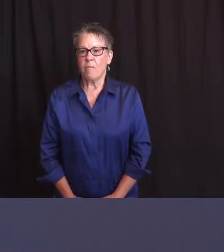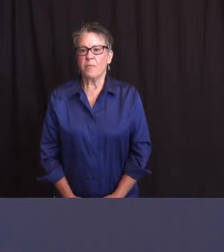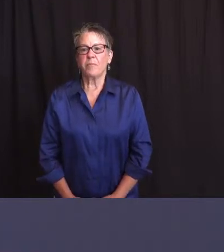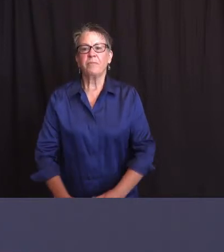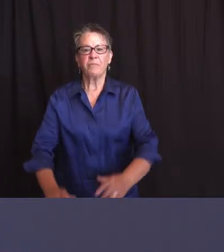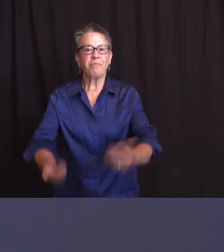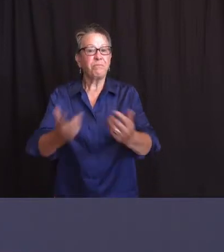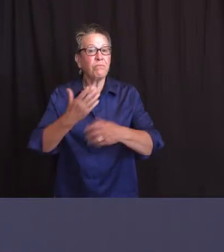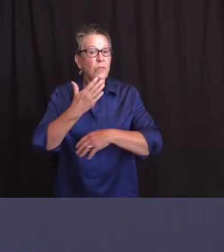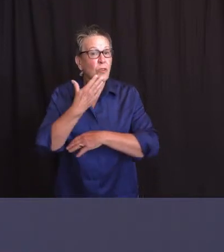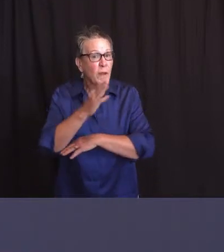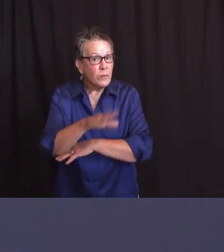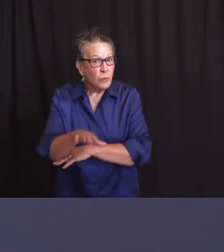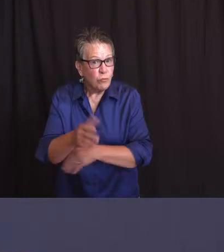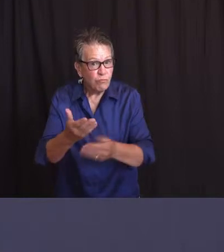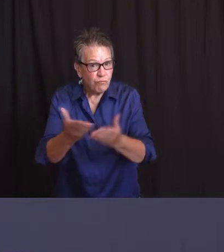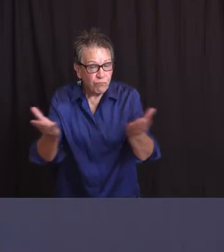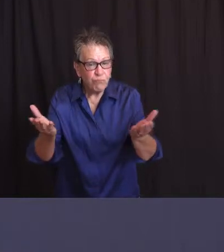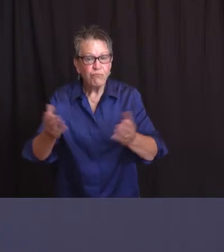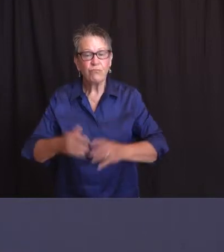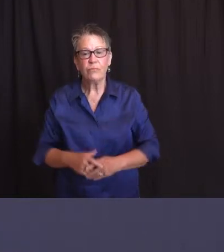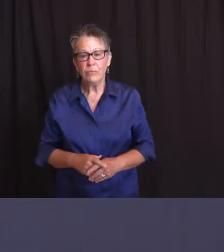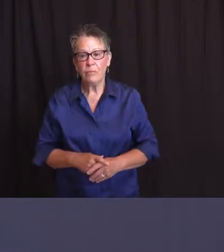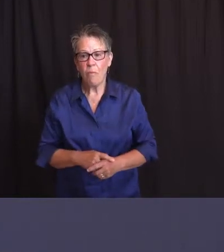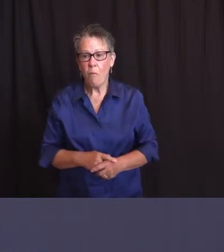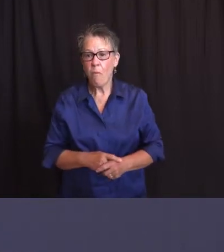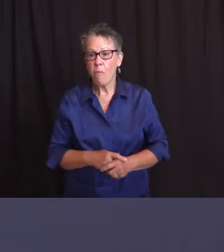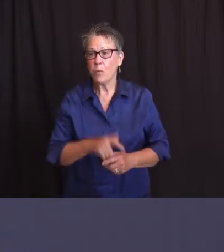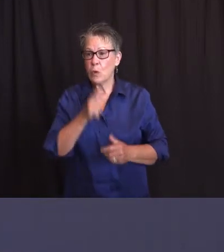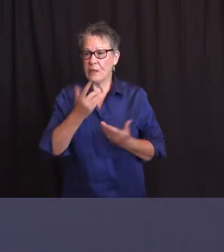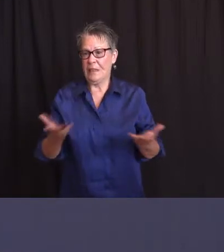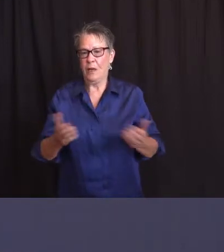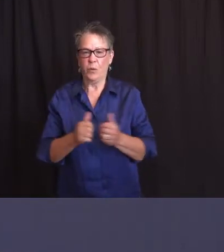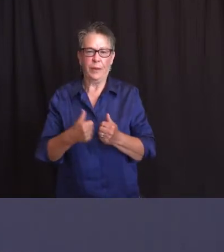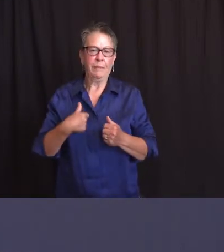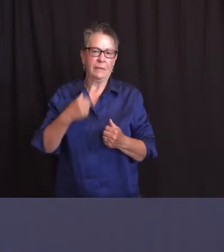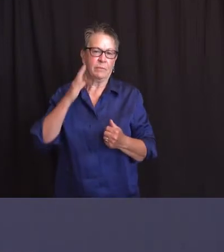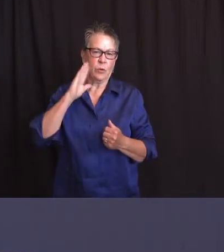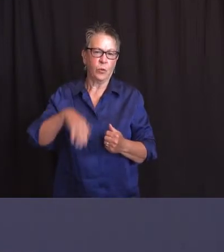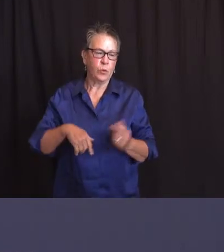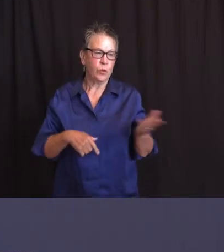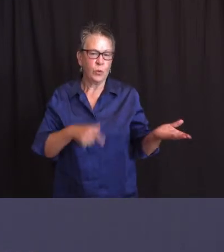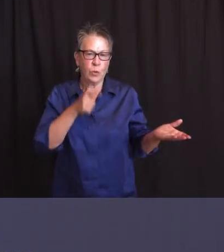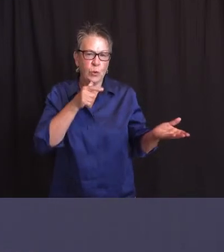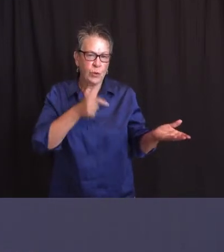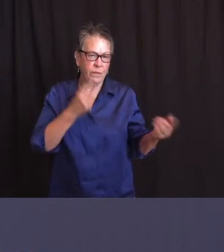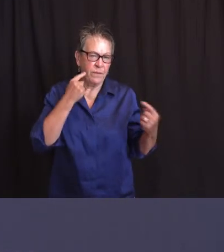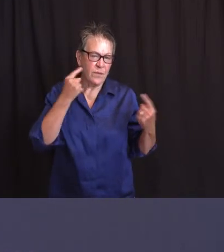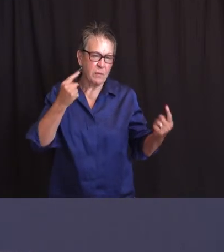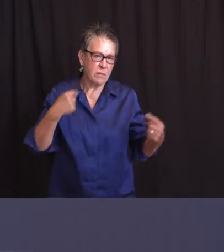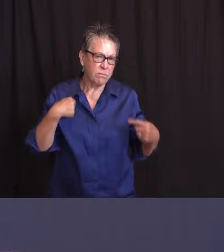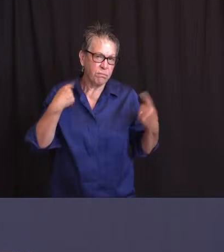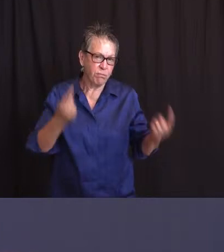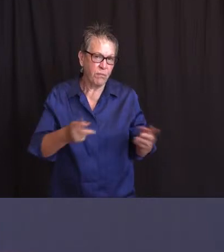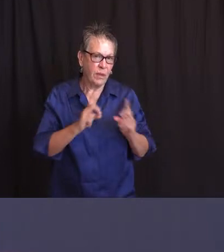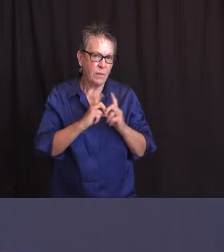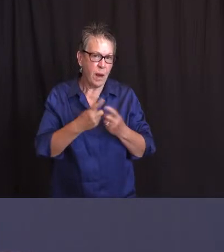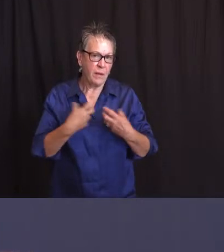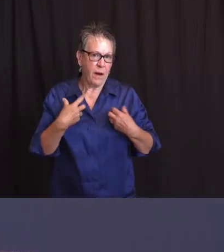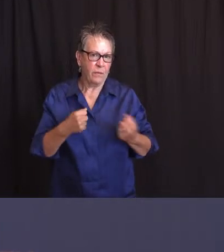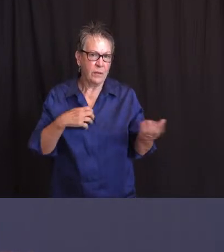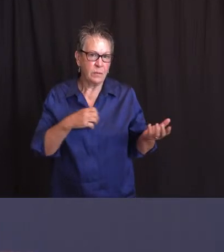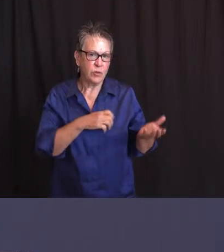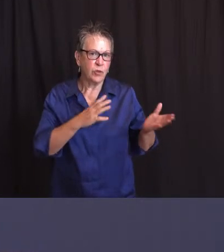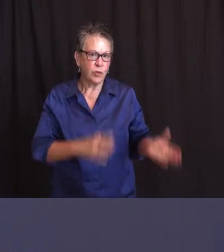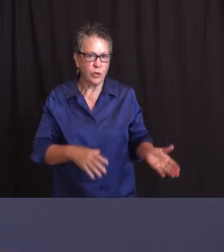Good afternoon, everyone. With me is the woman on my right who needs no introduction, the Commissioner of the Department of Health, Judy Persicelli.